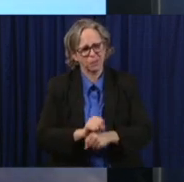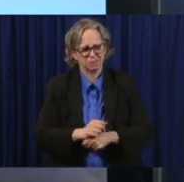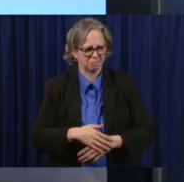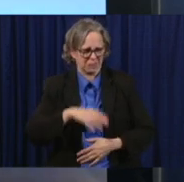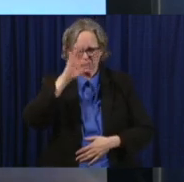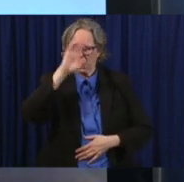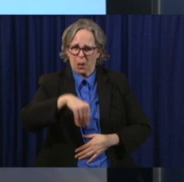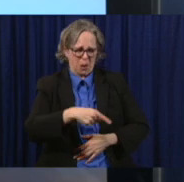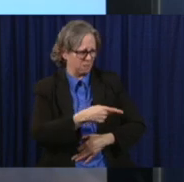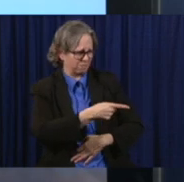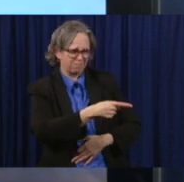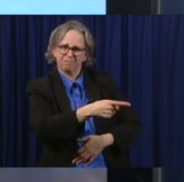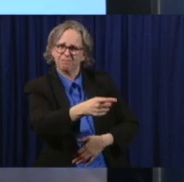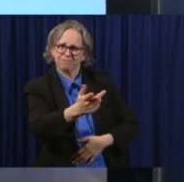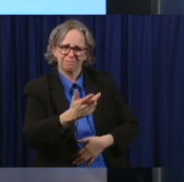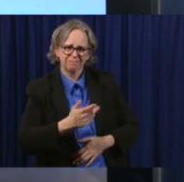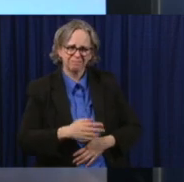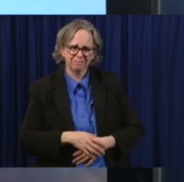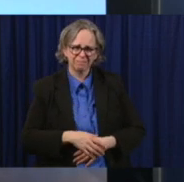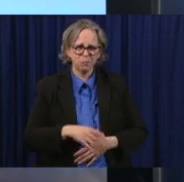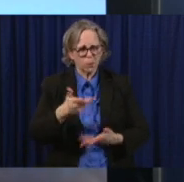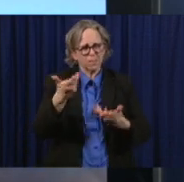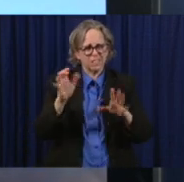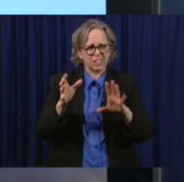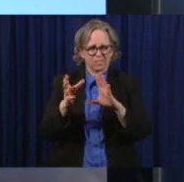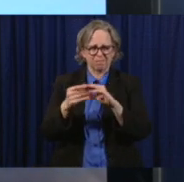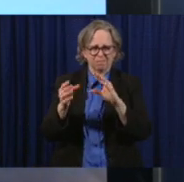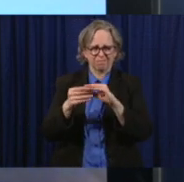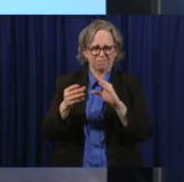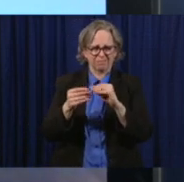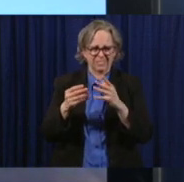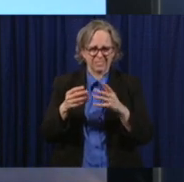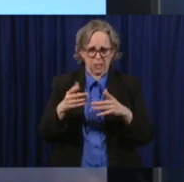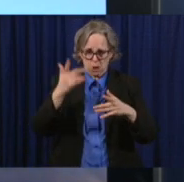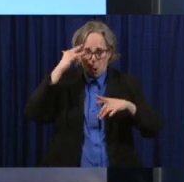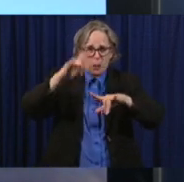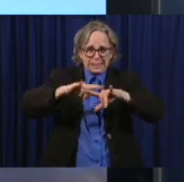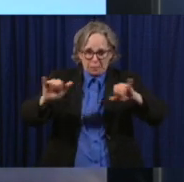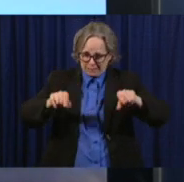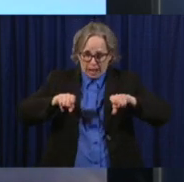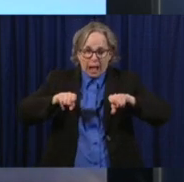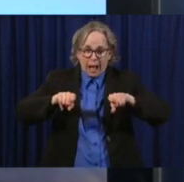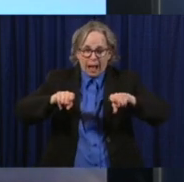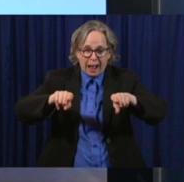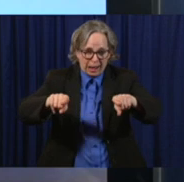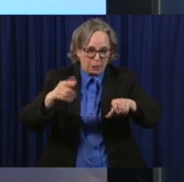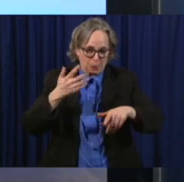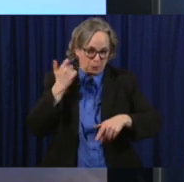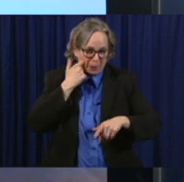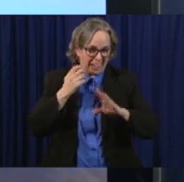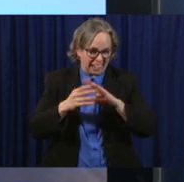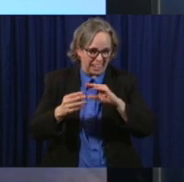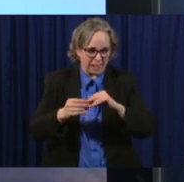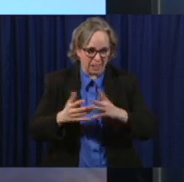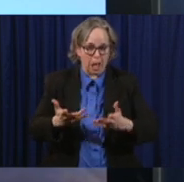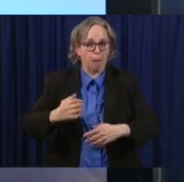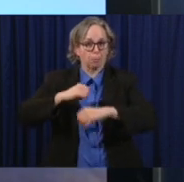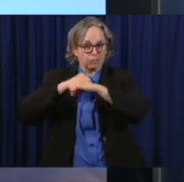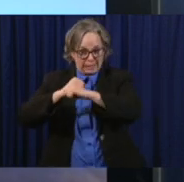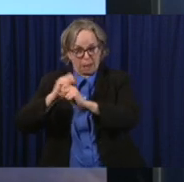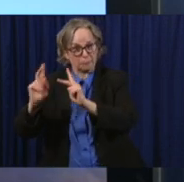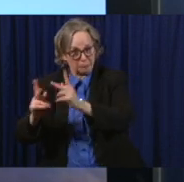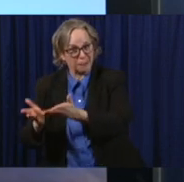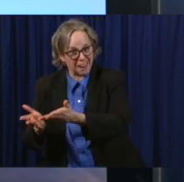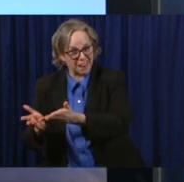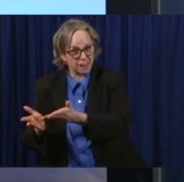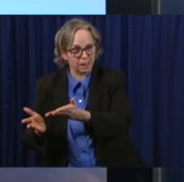close is that we can do two things at one time. We can certainly protect people, but we also have the ability through